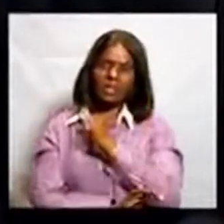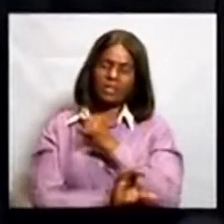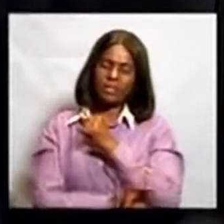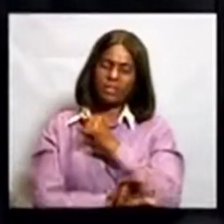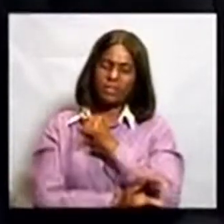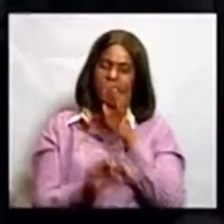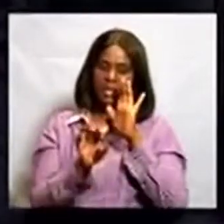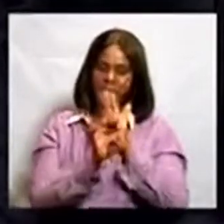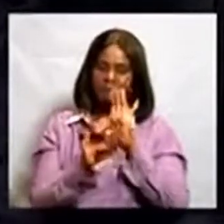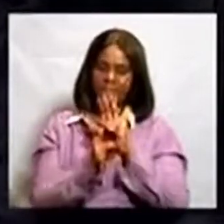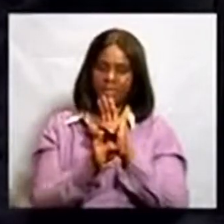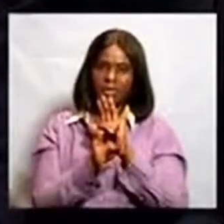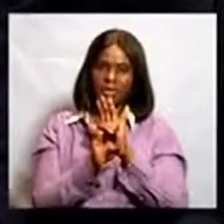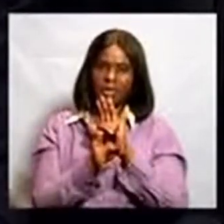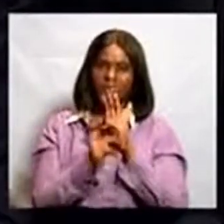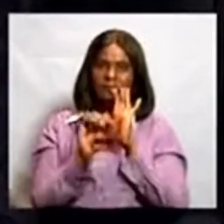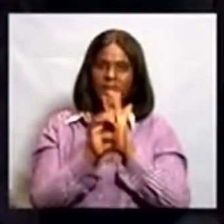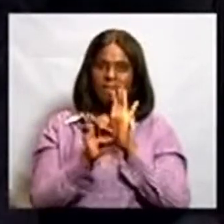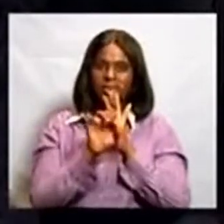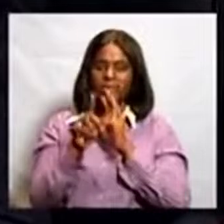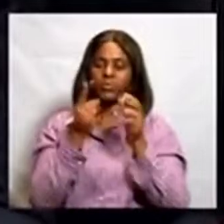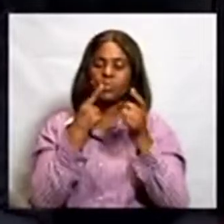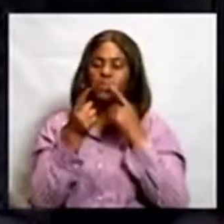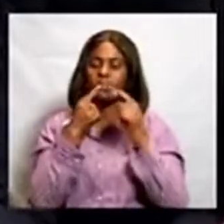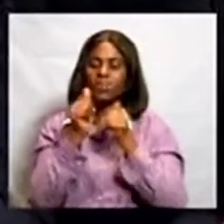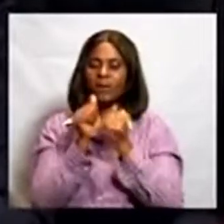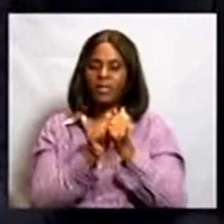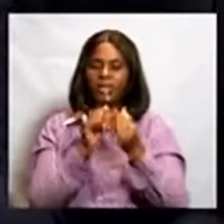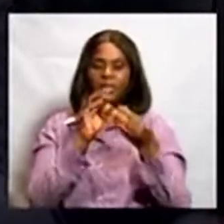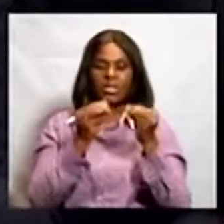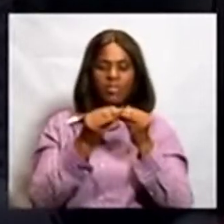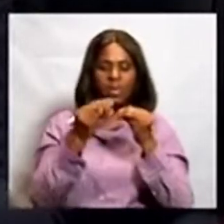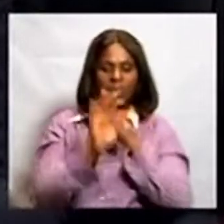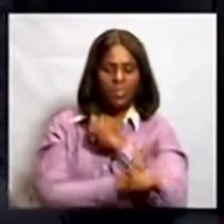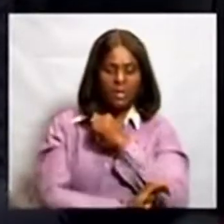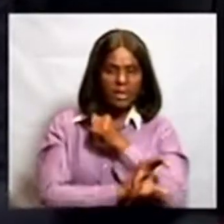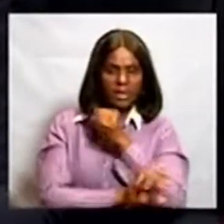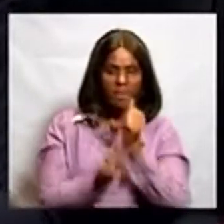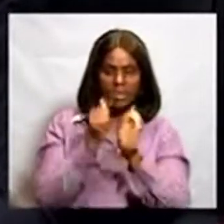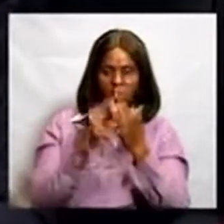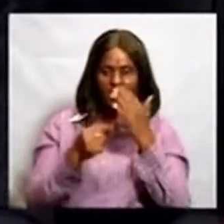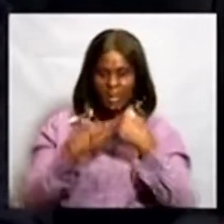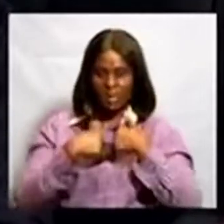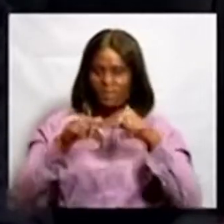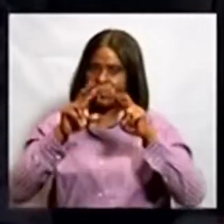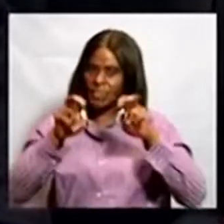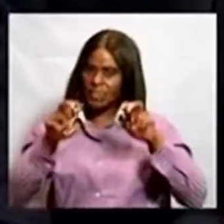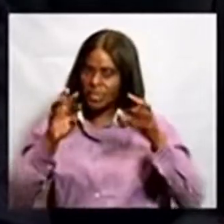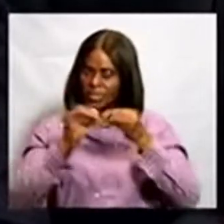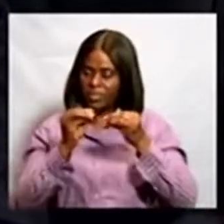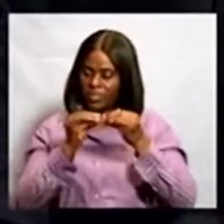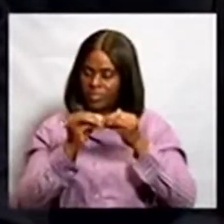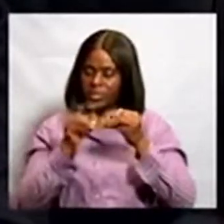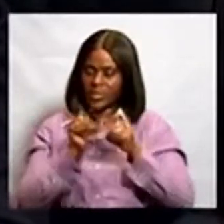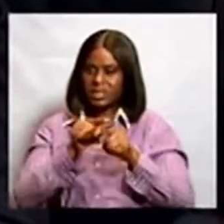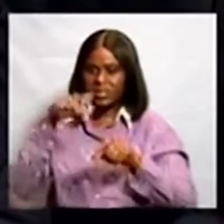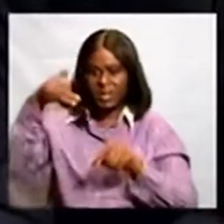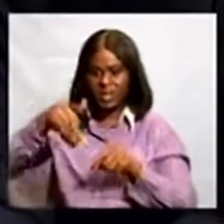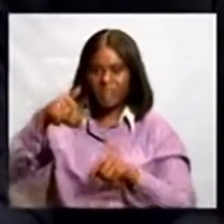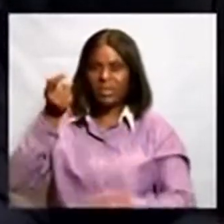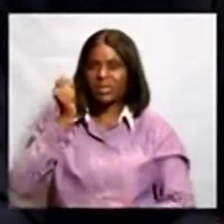An example, I think you've mentioned a number of countries that have a verification framework of Namibia, Kenya,